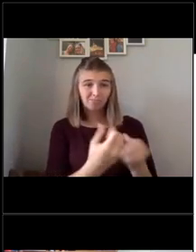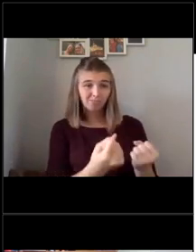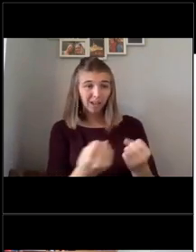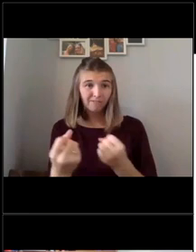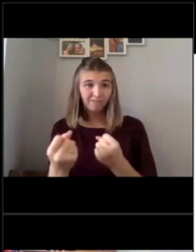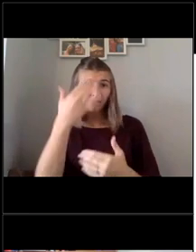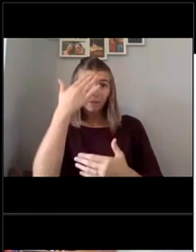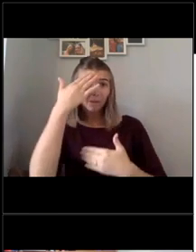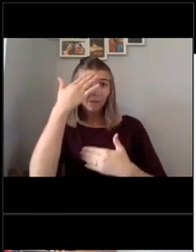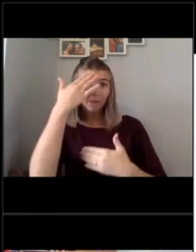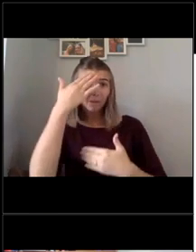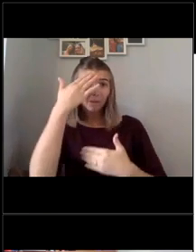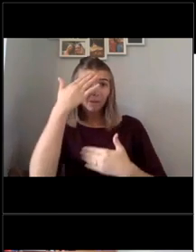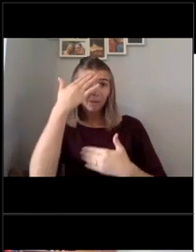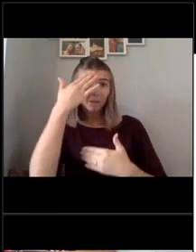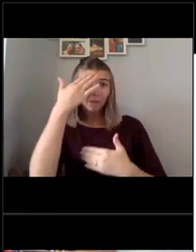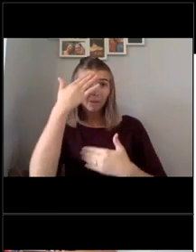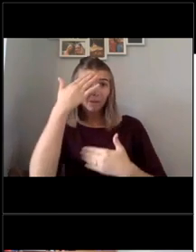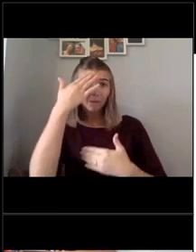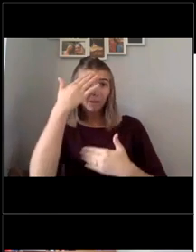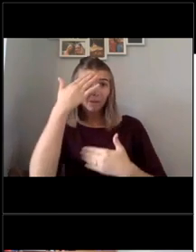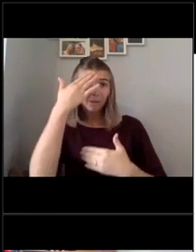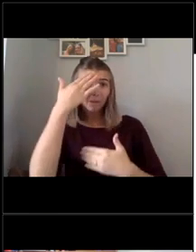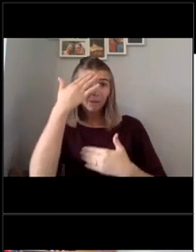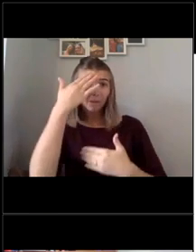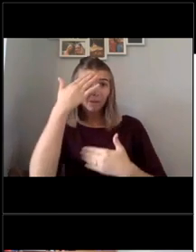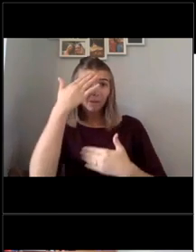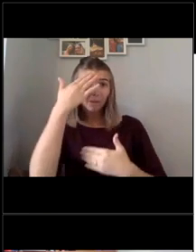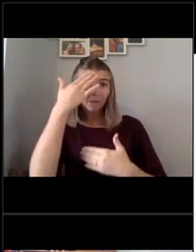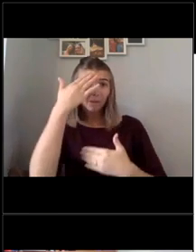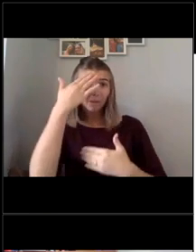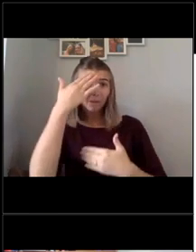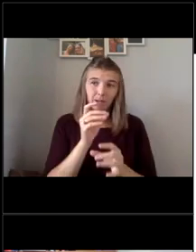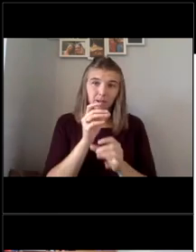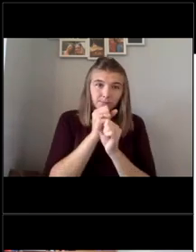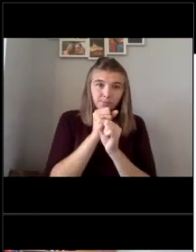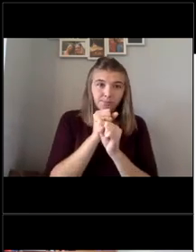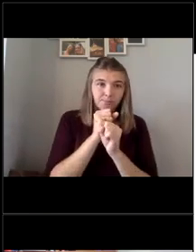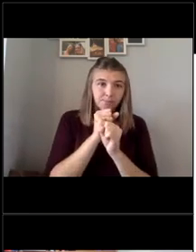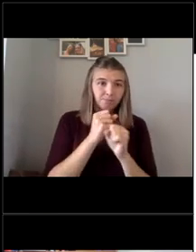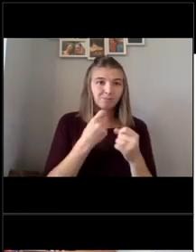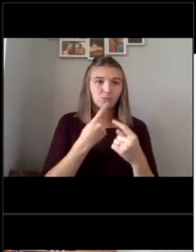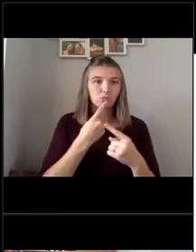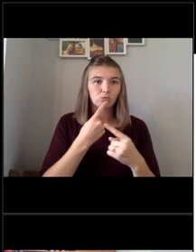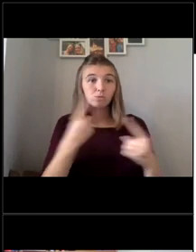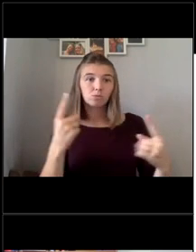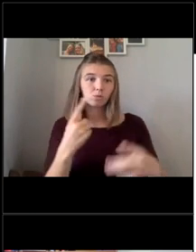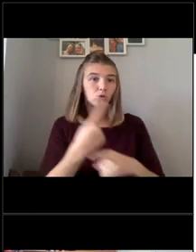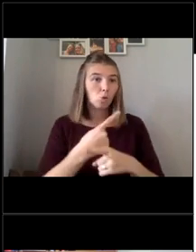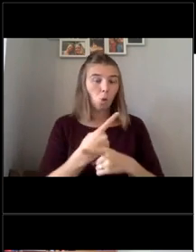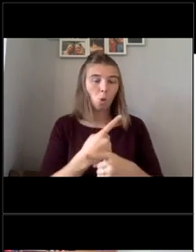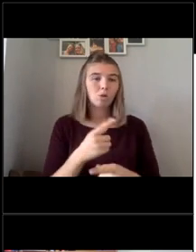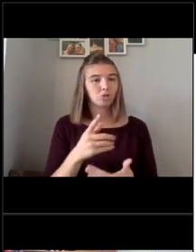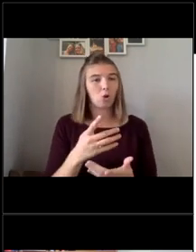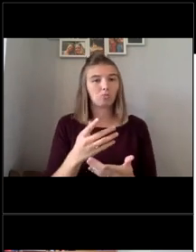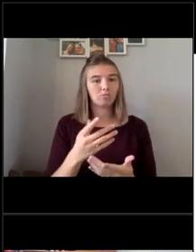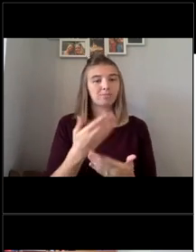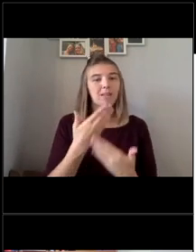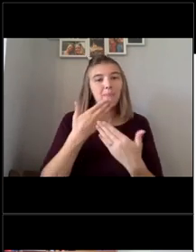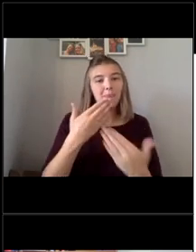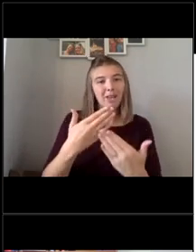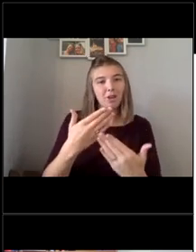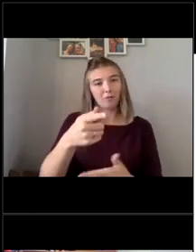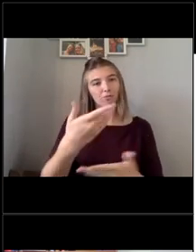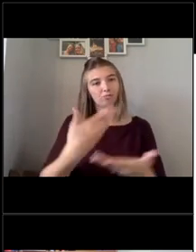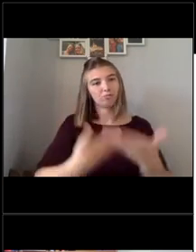it a great deal. So it is really valuable to have somebody like yourself who's happy to take us through that story. I'm just sorry that it happened to you